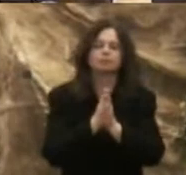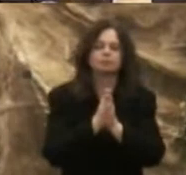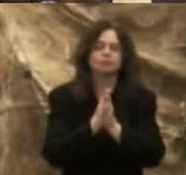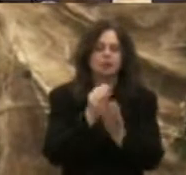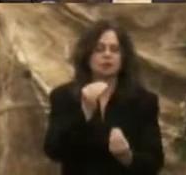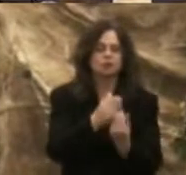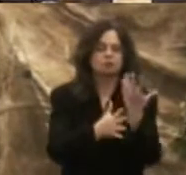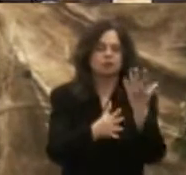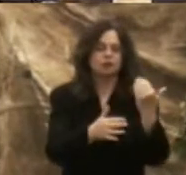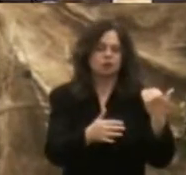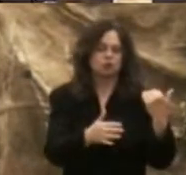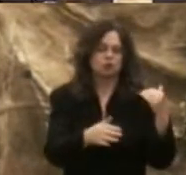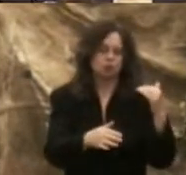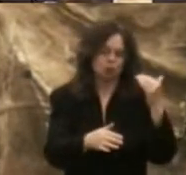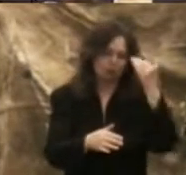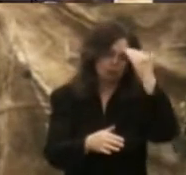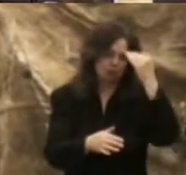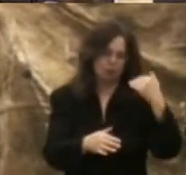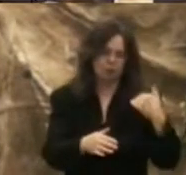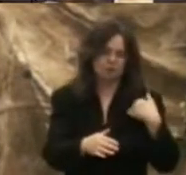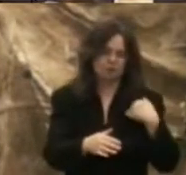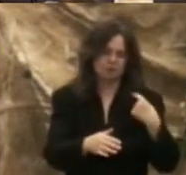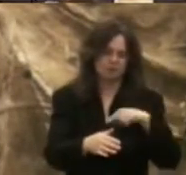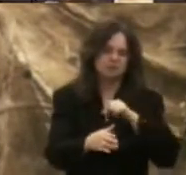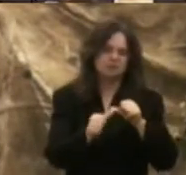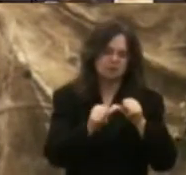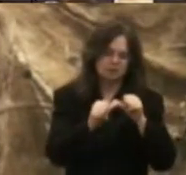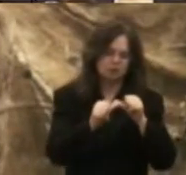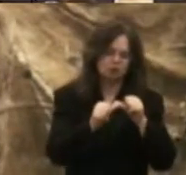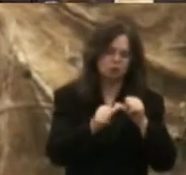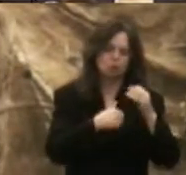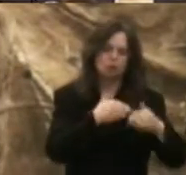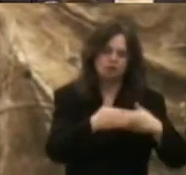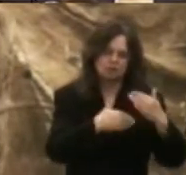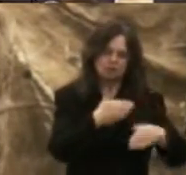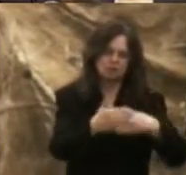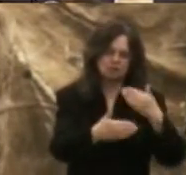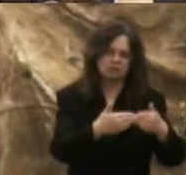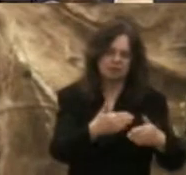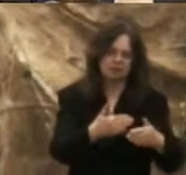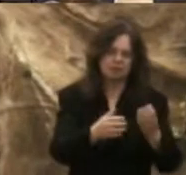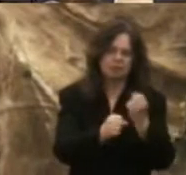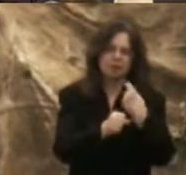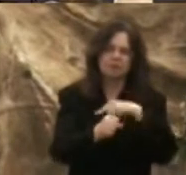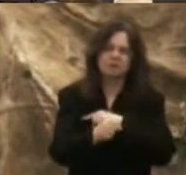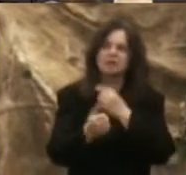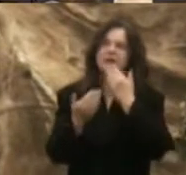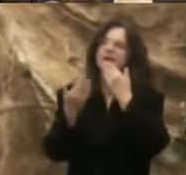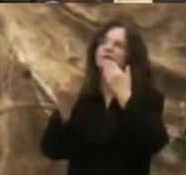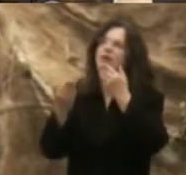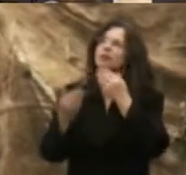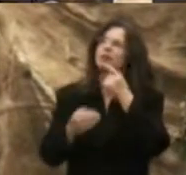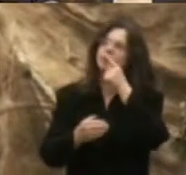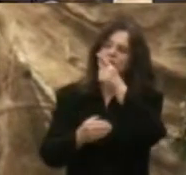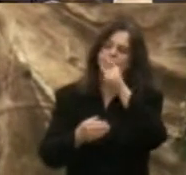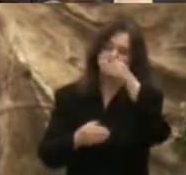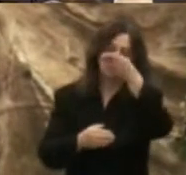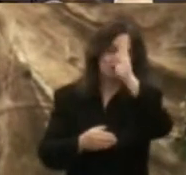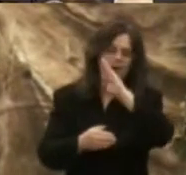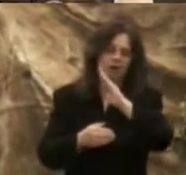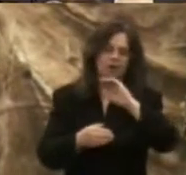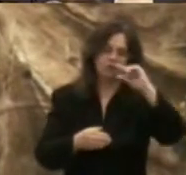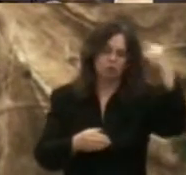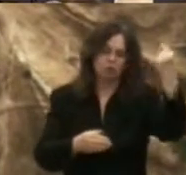Spring reminds us that renewal is a constant and repeatable process. Make us grateful that you are a God of